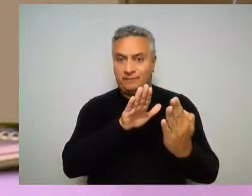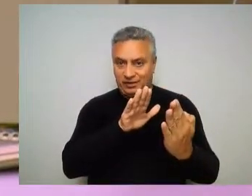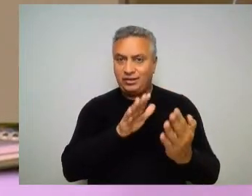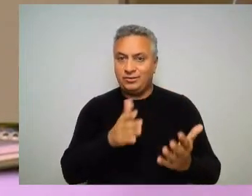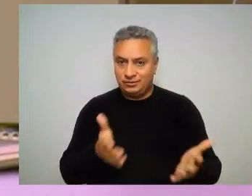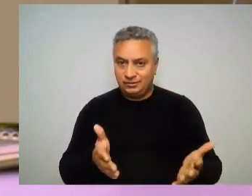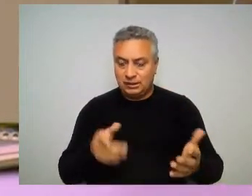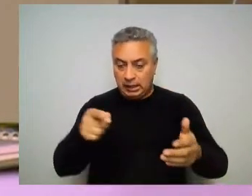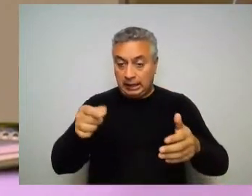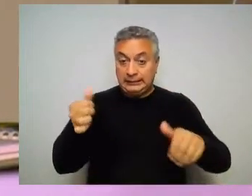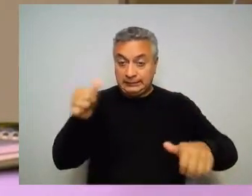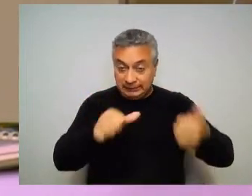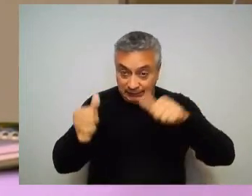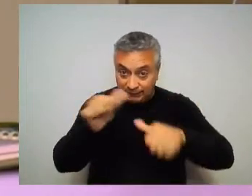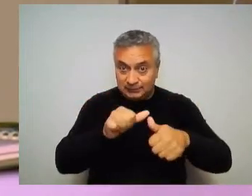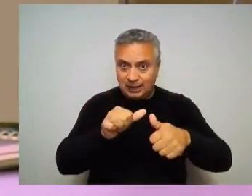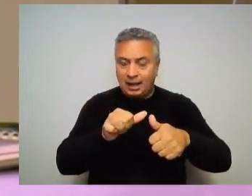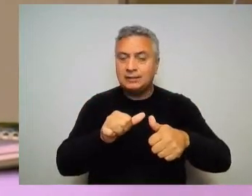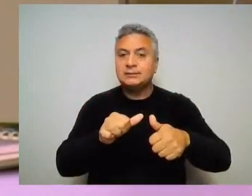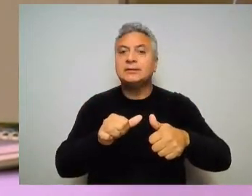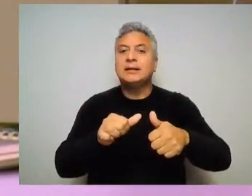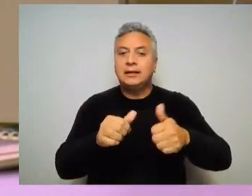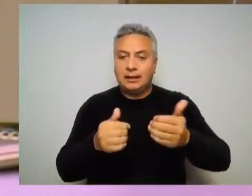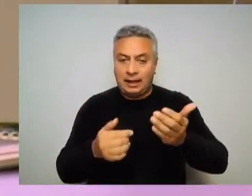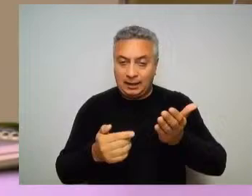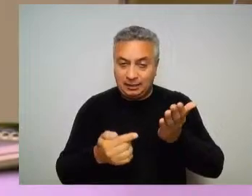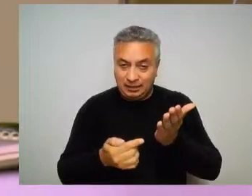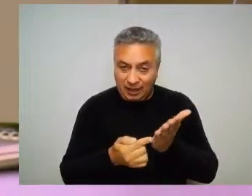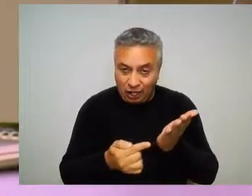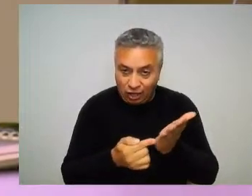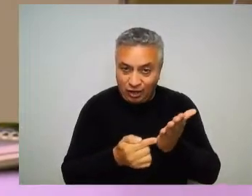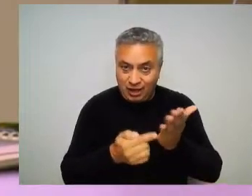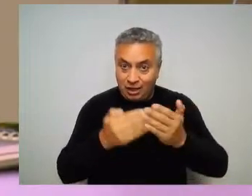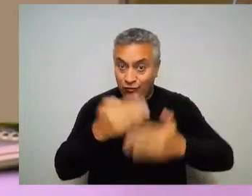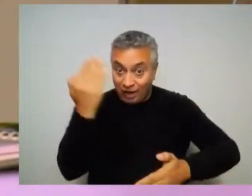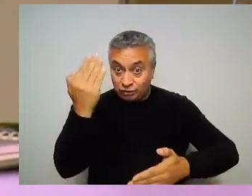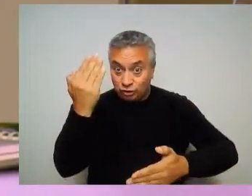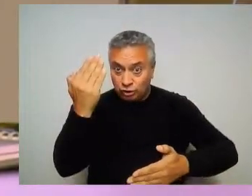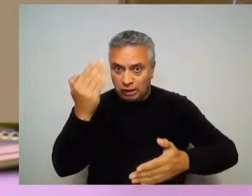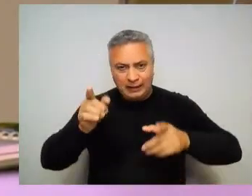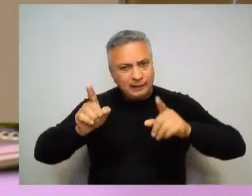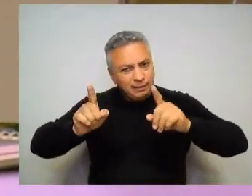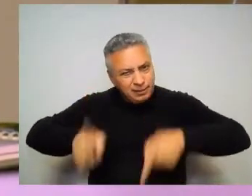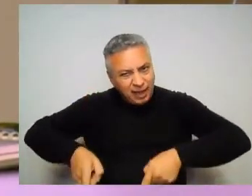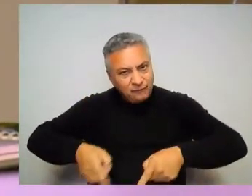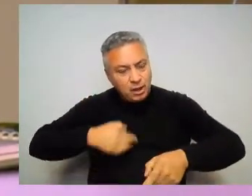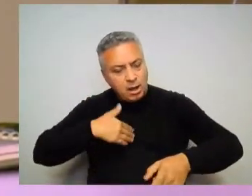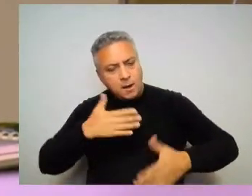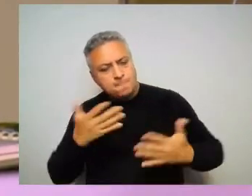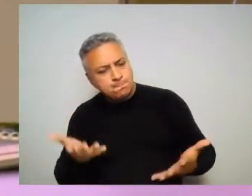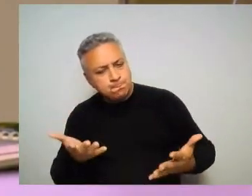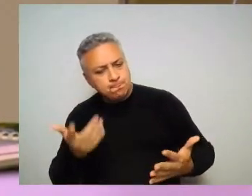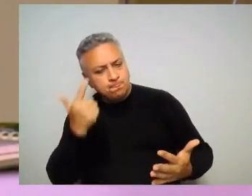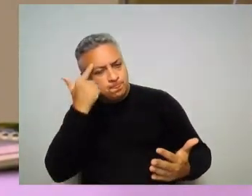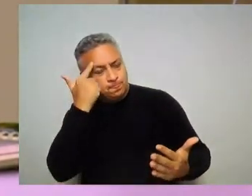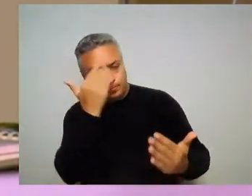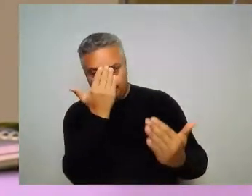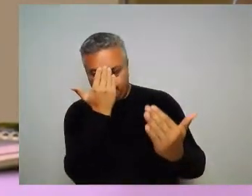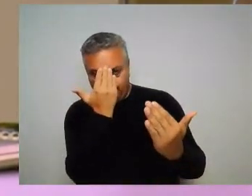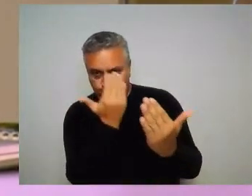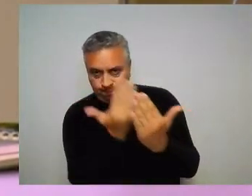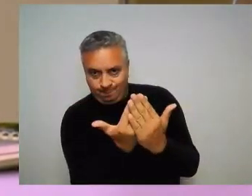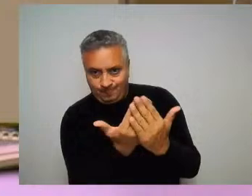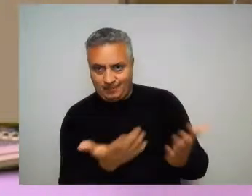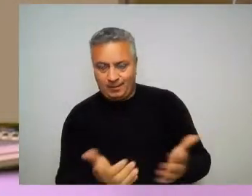that demand that science, innovation, and technology play a key role so that we can face those challenges.